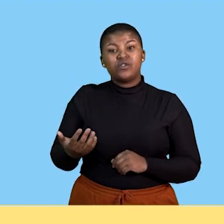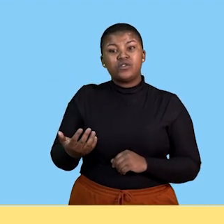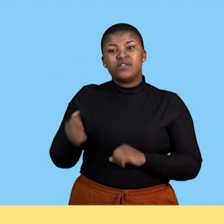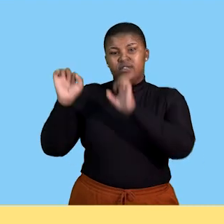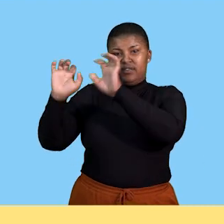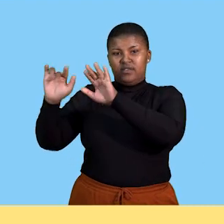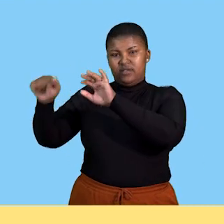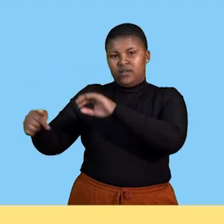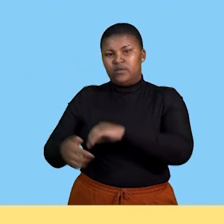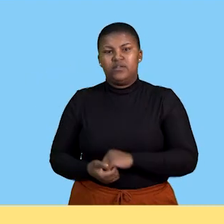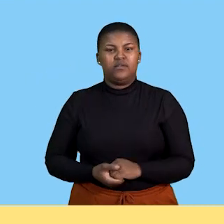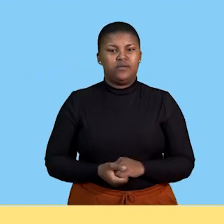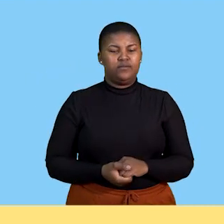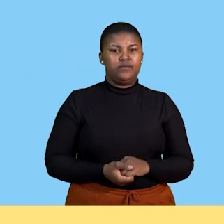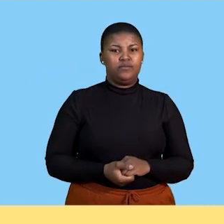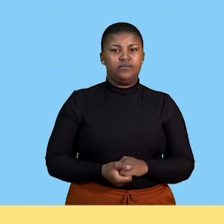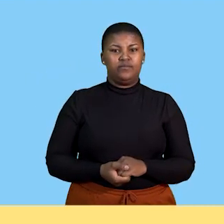plus